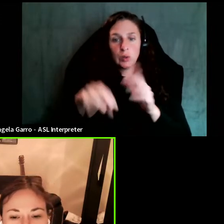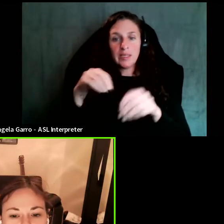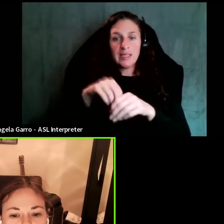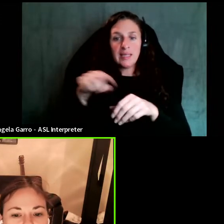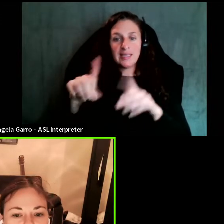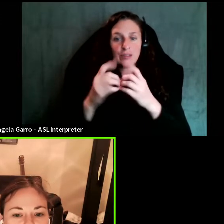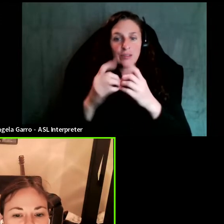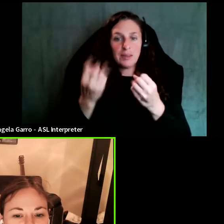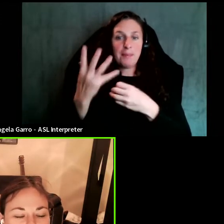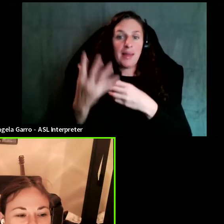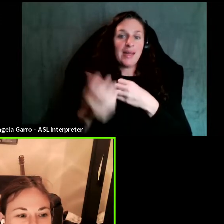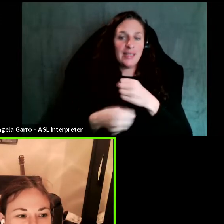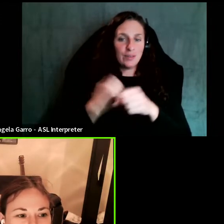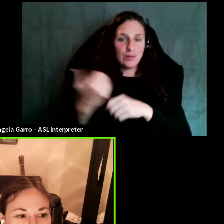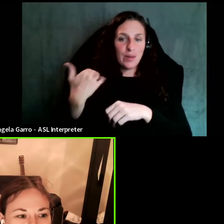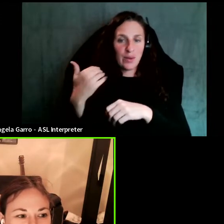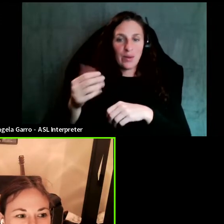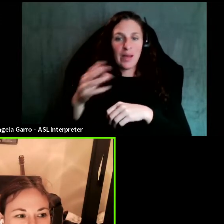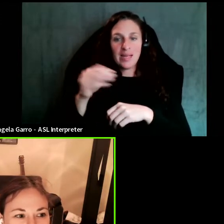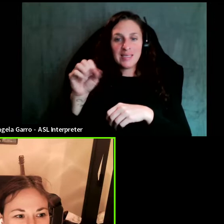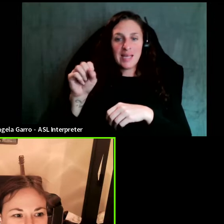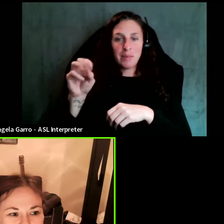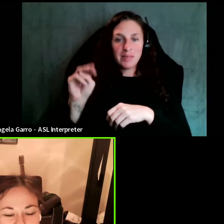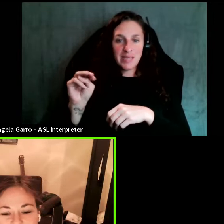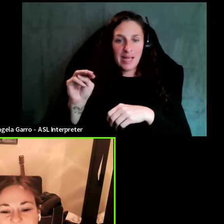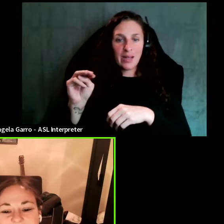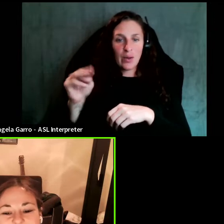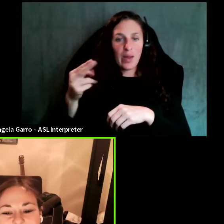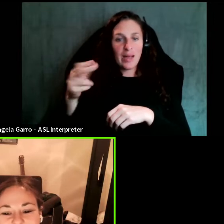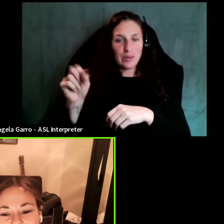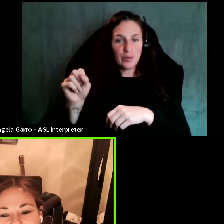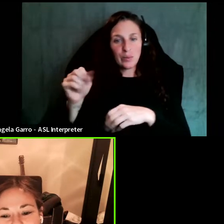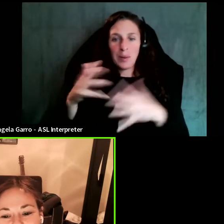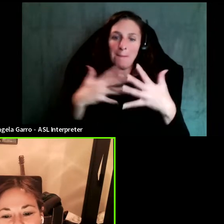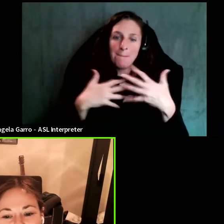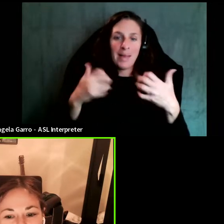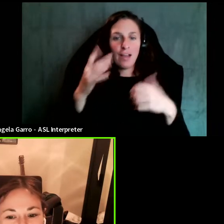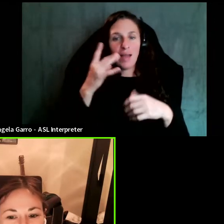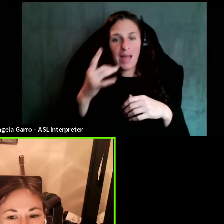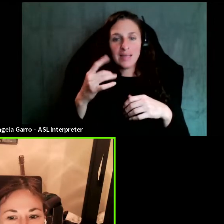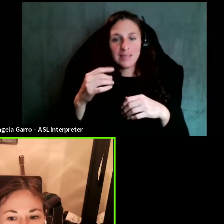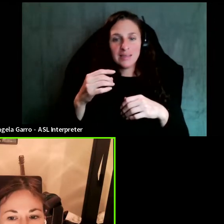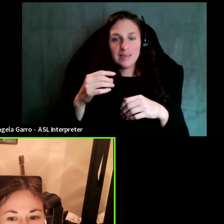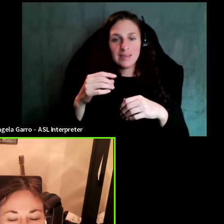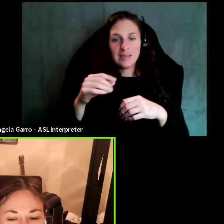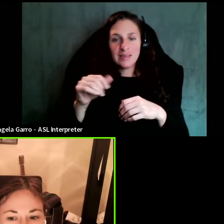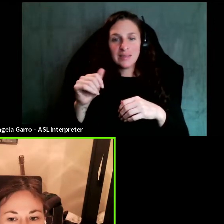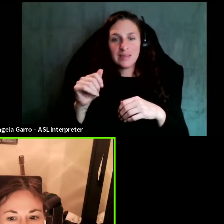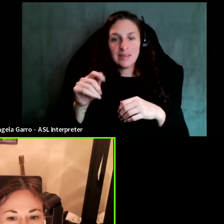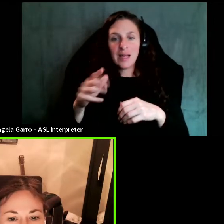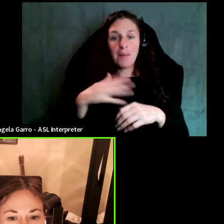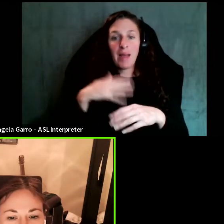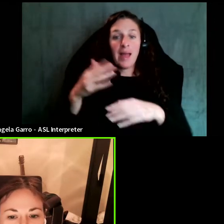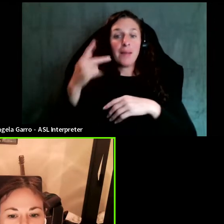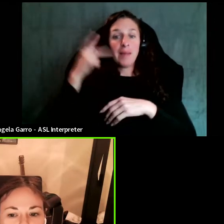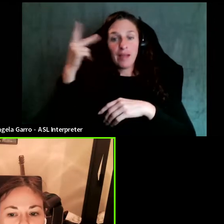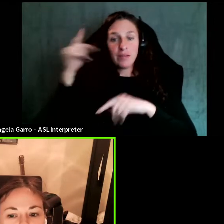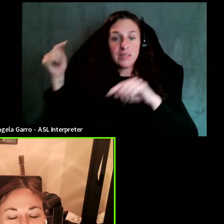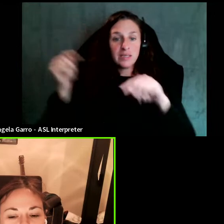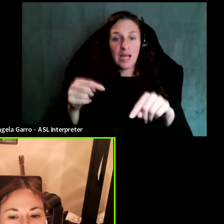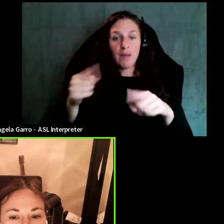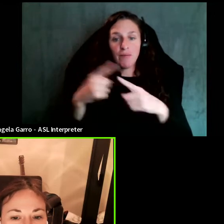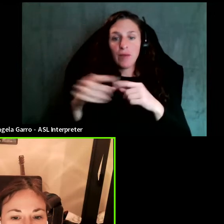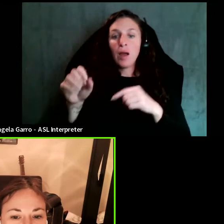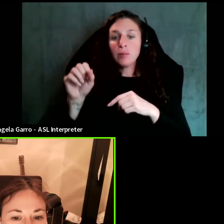ago, and San Mateo High School Bearcats. And my parents actually came to this country from the former Soviet